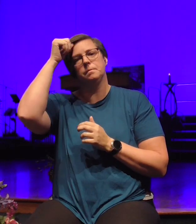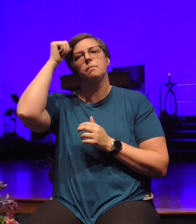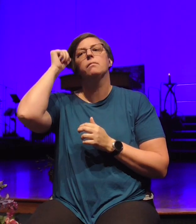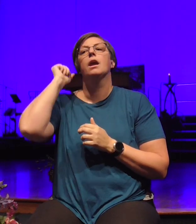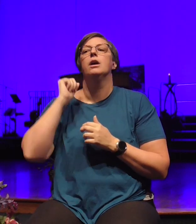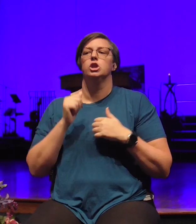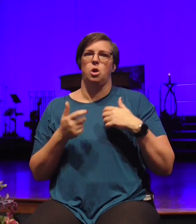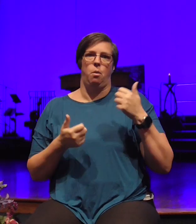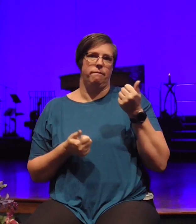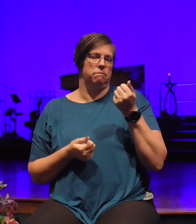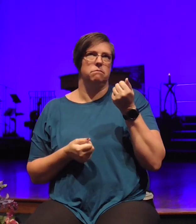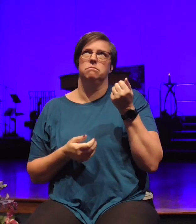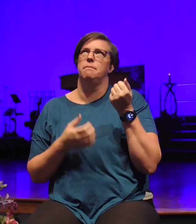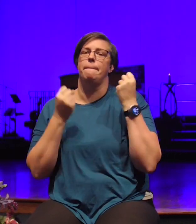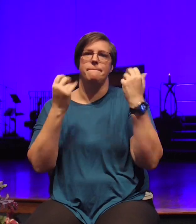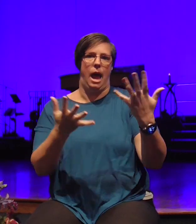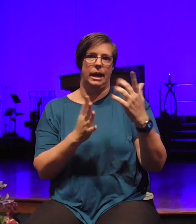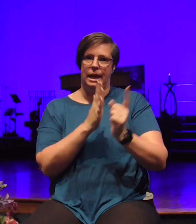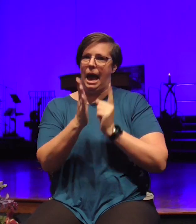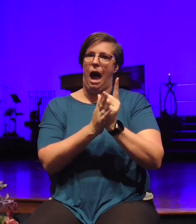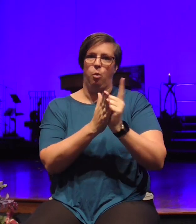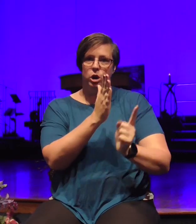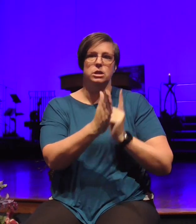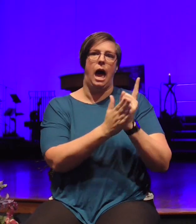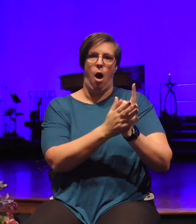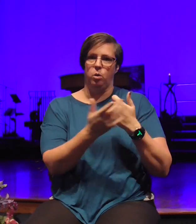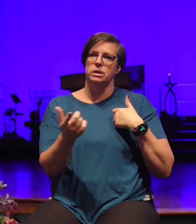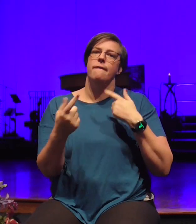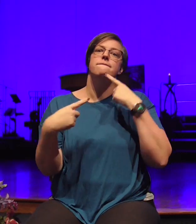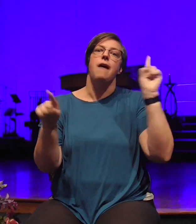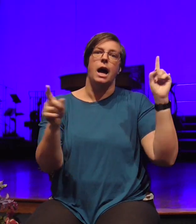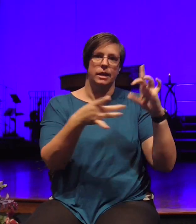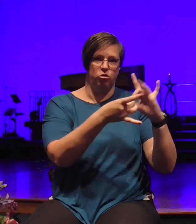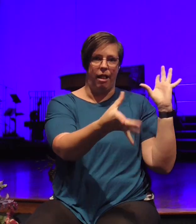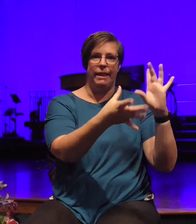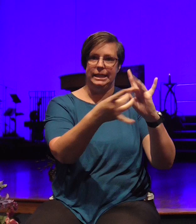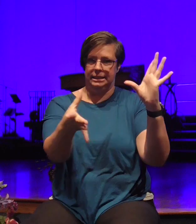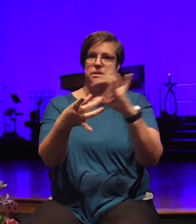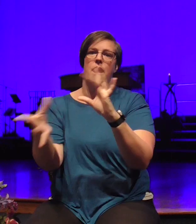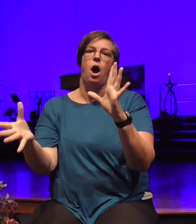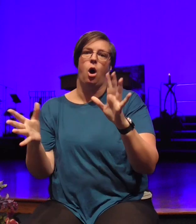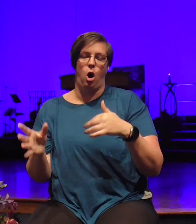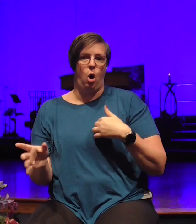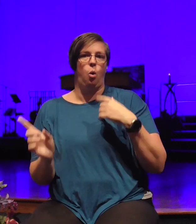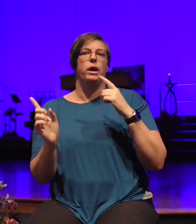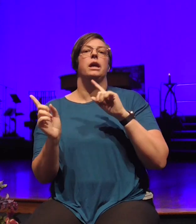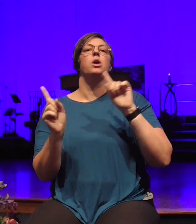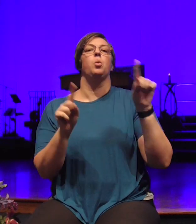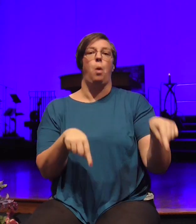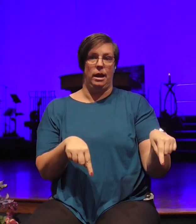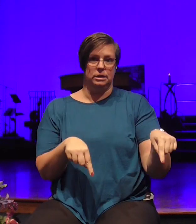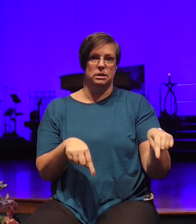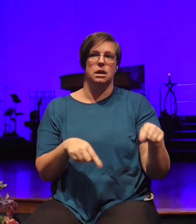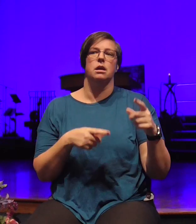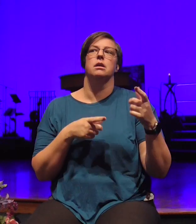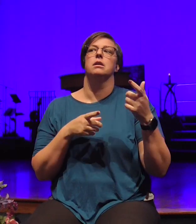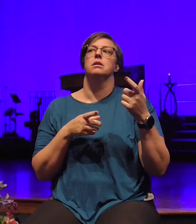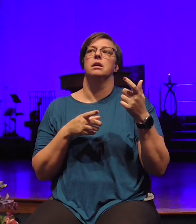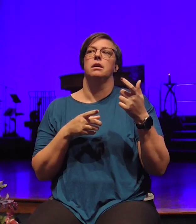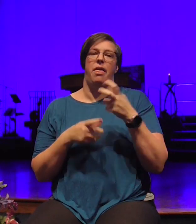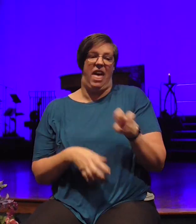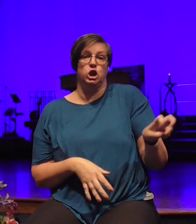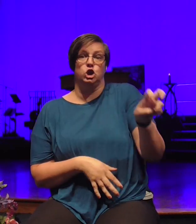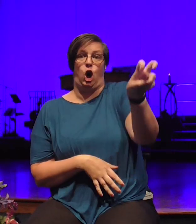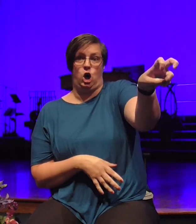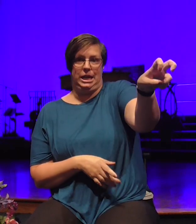after a number of hours of this, they released us and let us go, and we began the long journey of dealing with the trauma. It